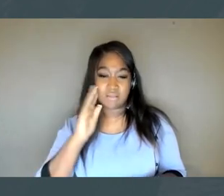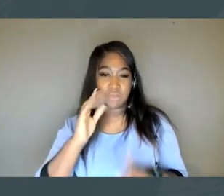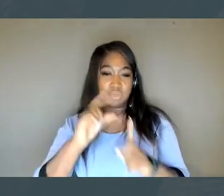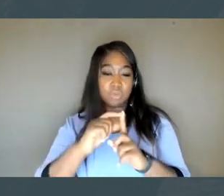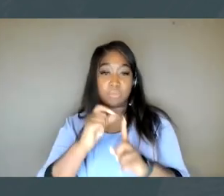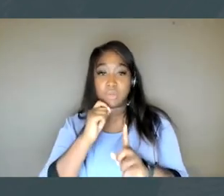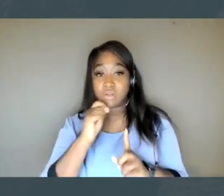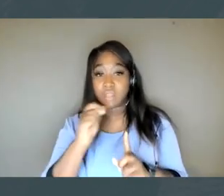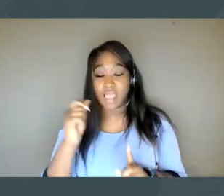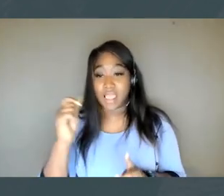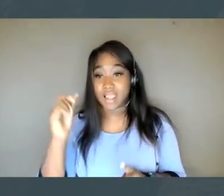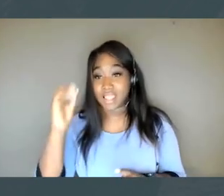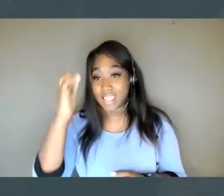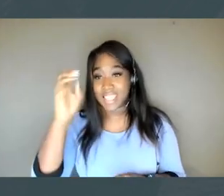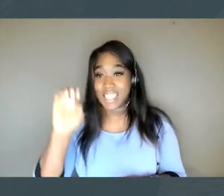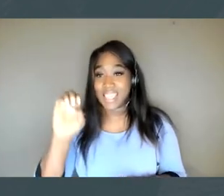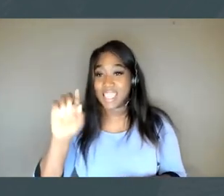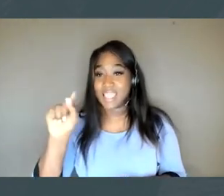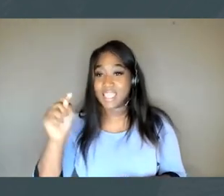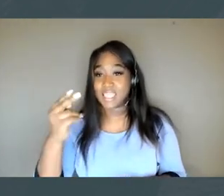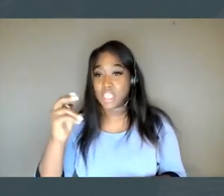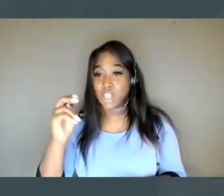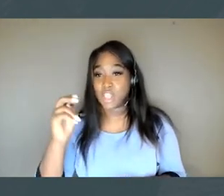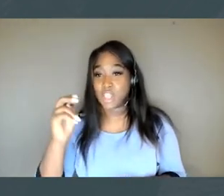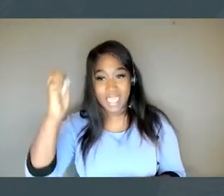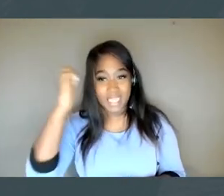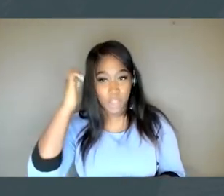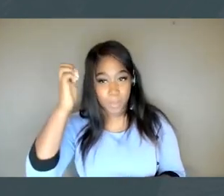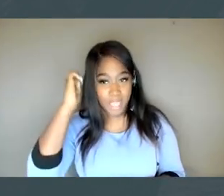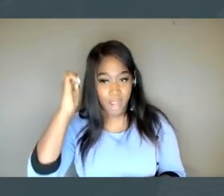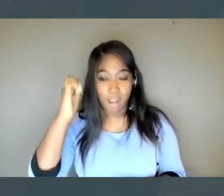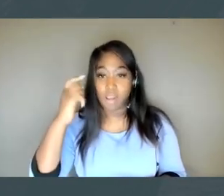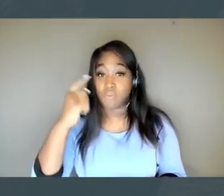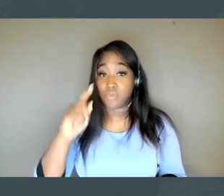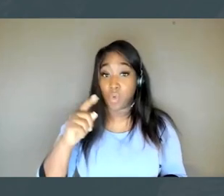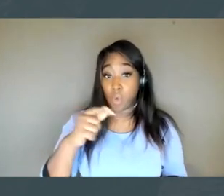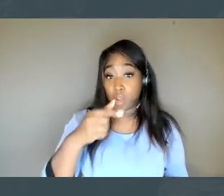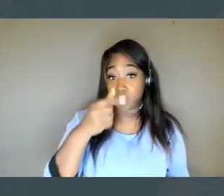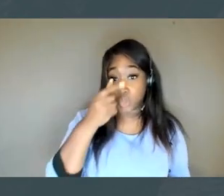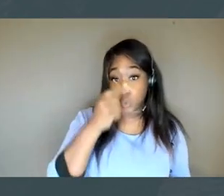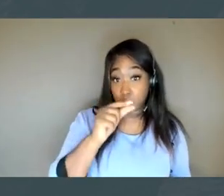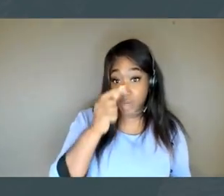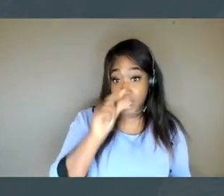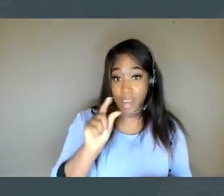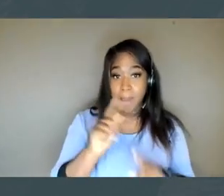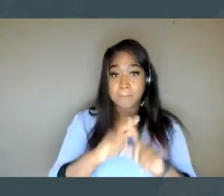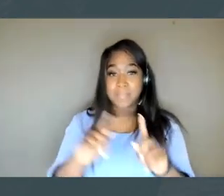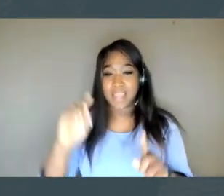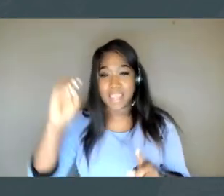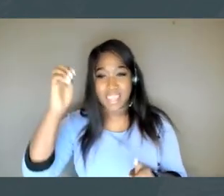the Greeks, but Ethiopia could designate the entire